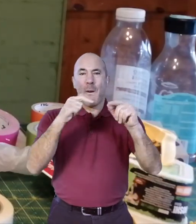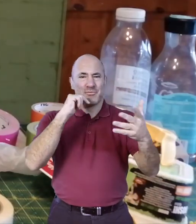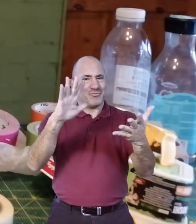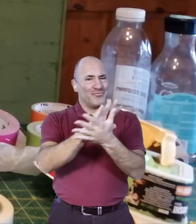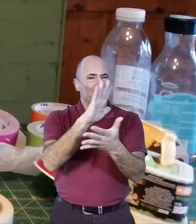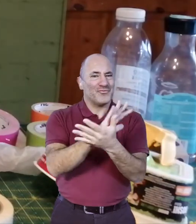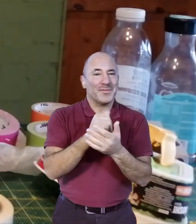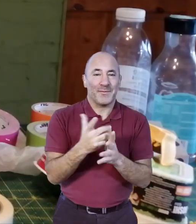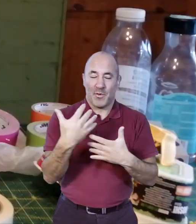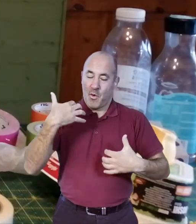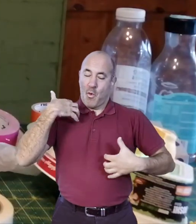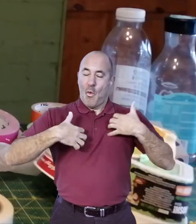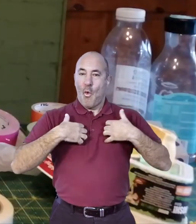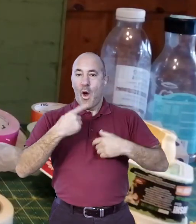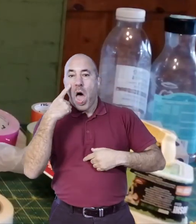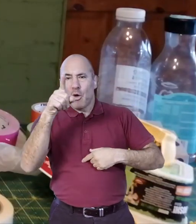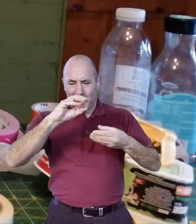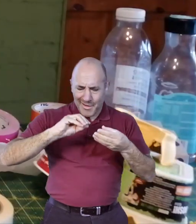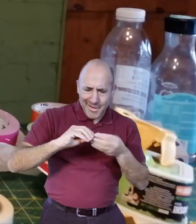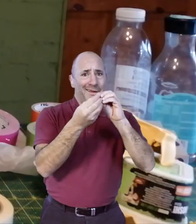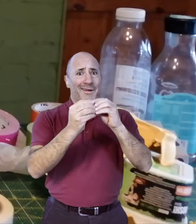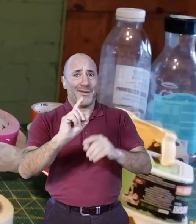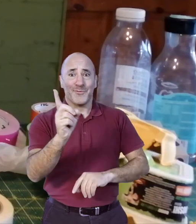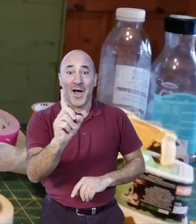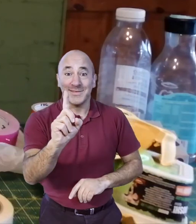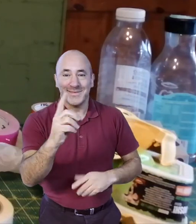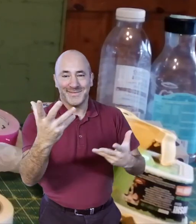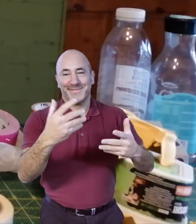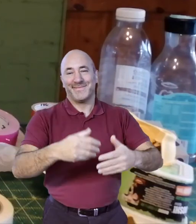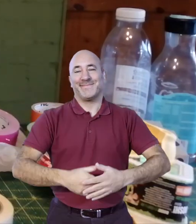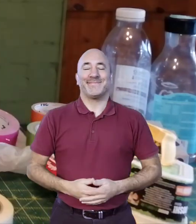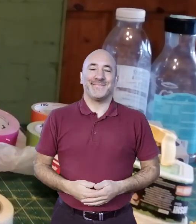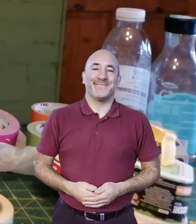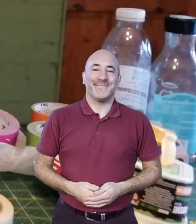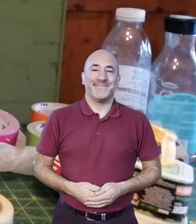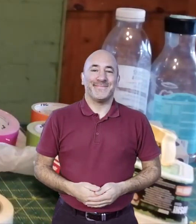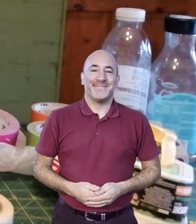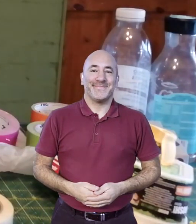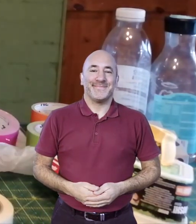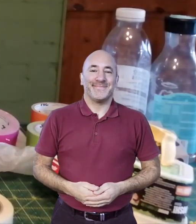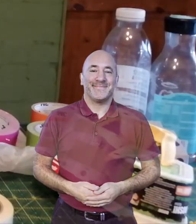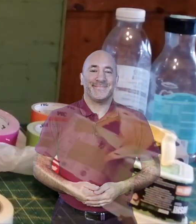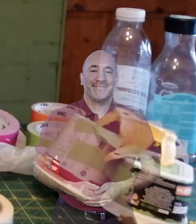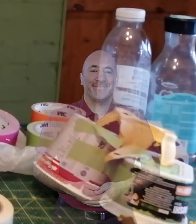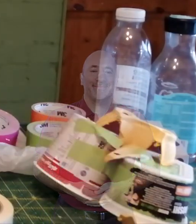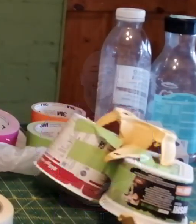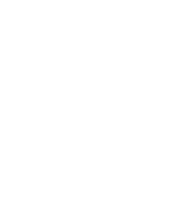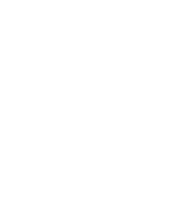hope you've really enjoyed your time. I can't wait to see what you create.